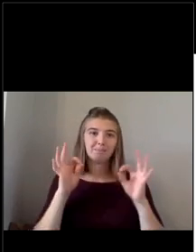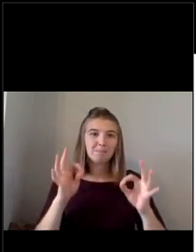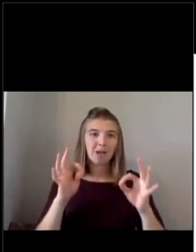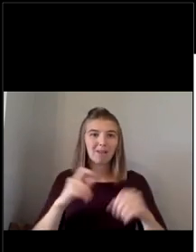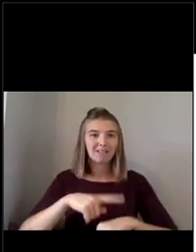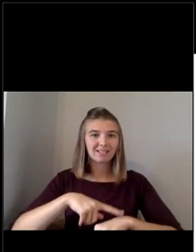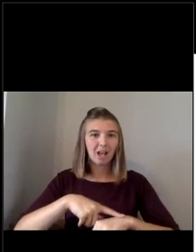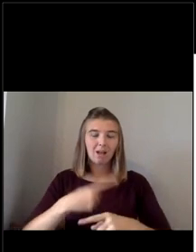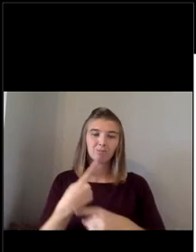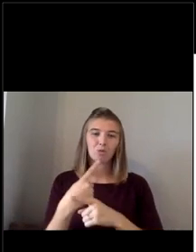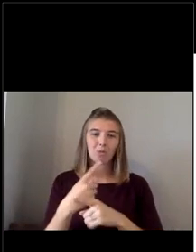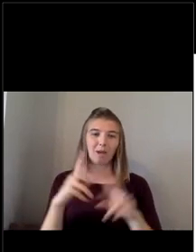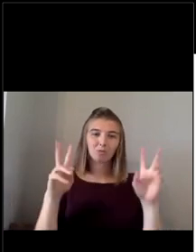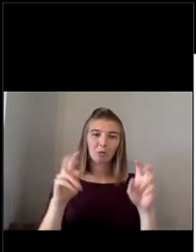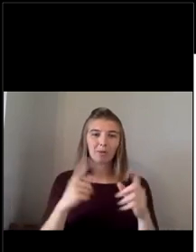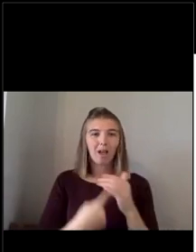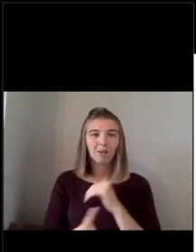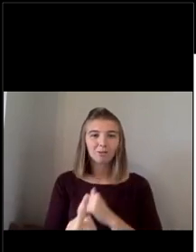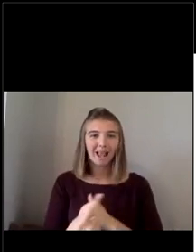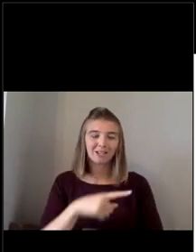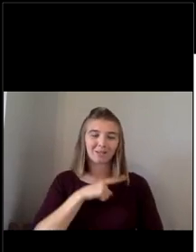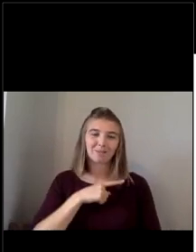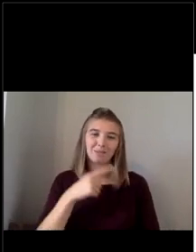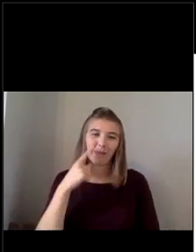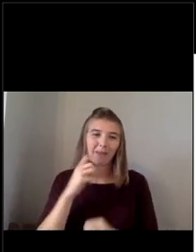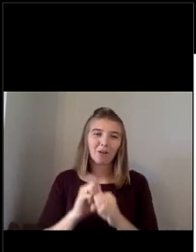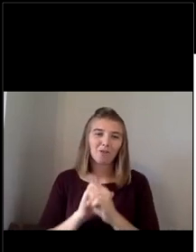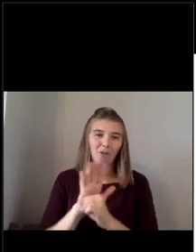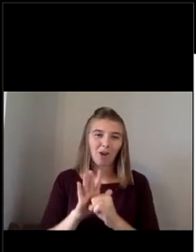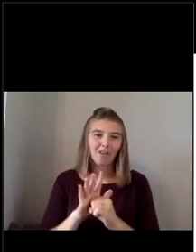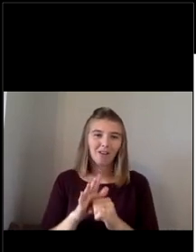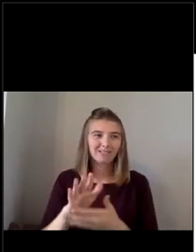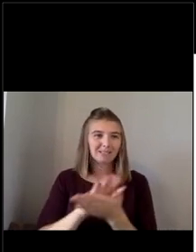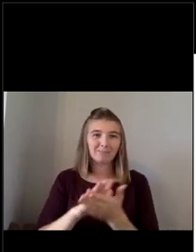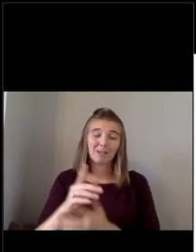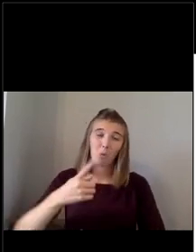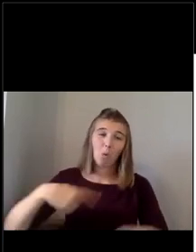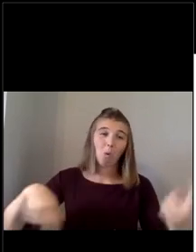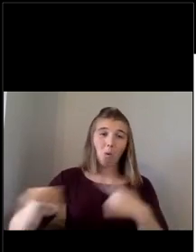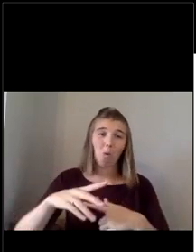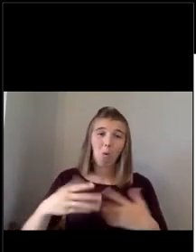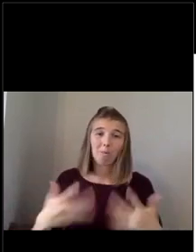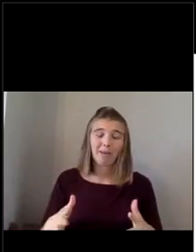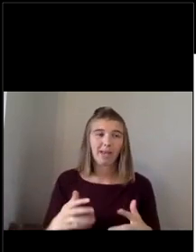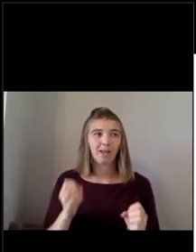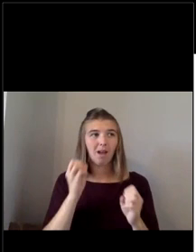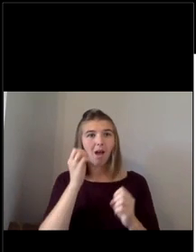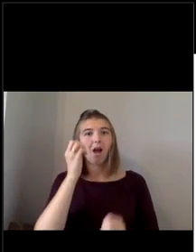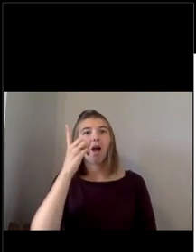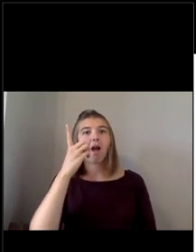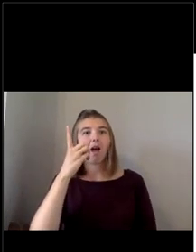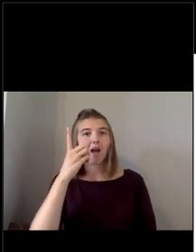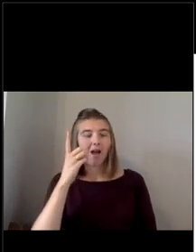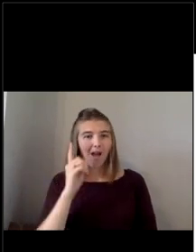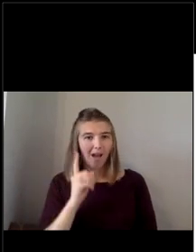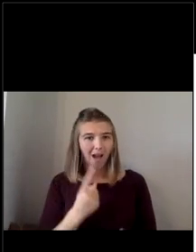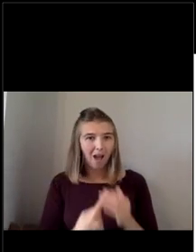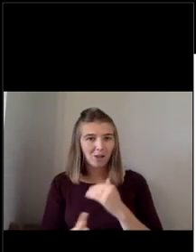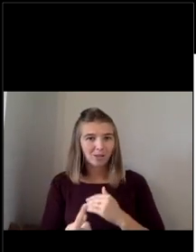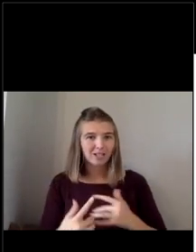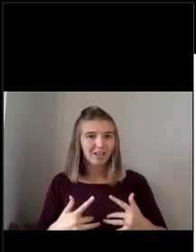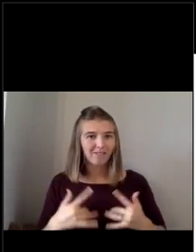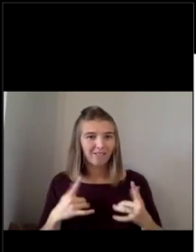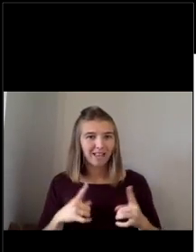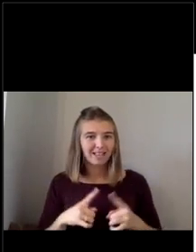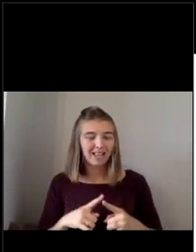COVID has exposed many of us to this experience. It's given us some insight into what isolation might feel